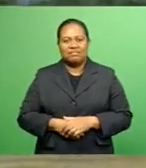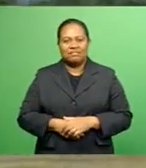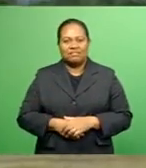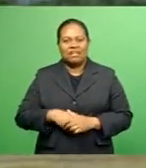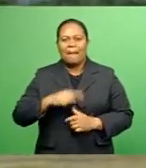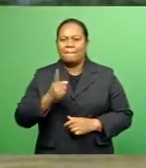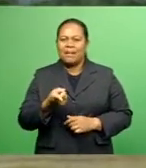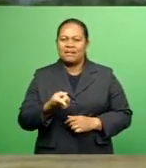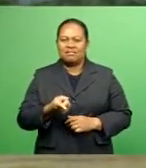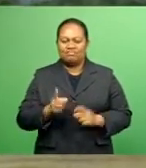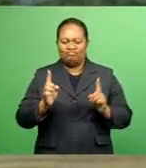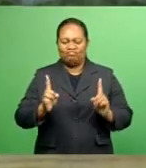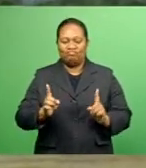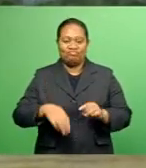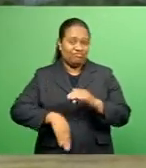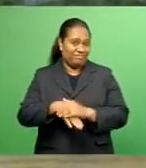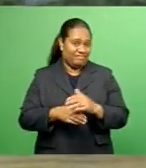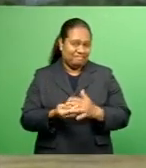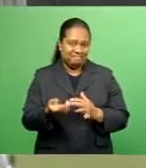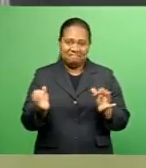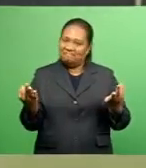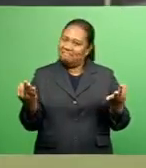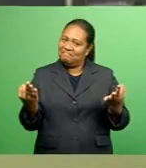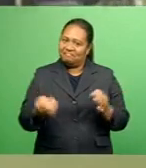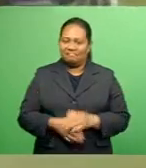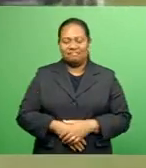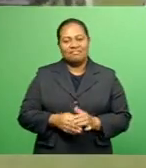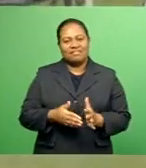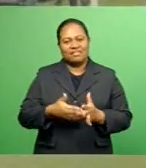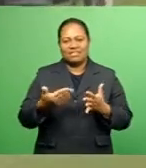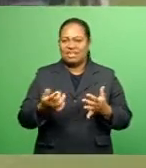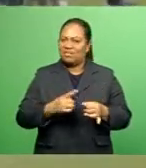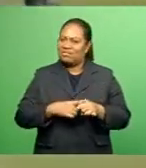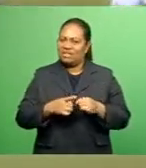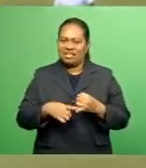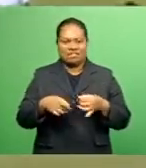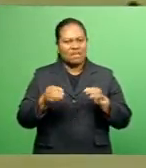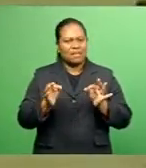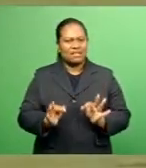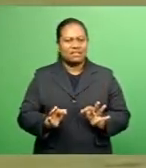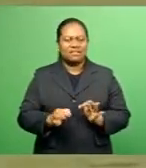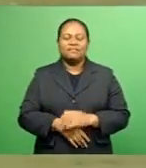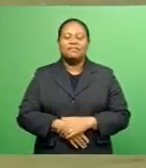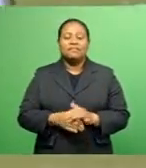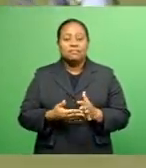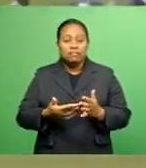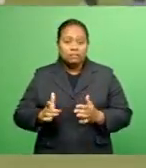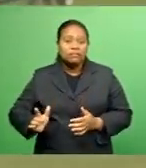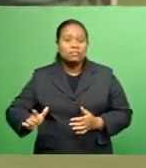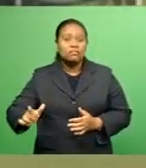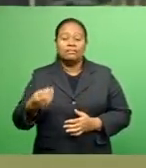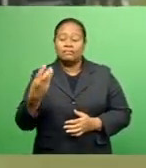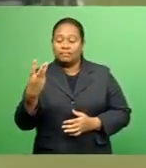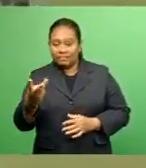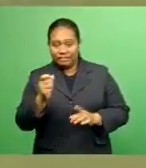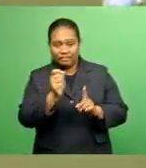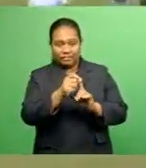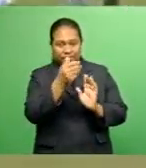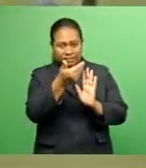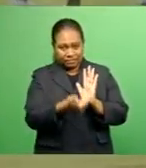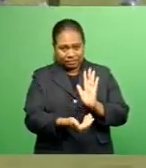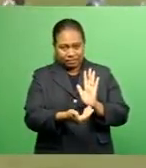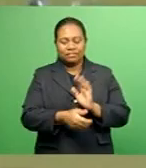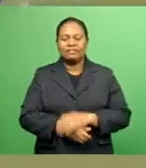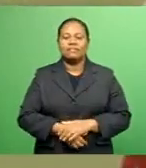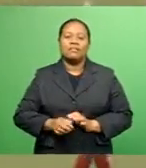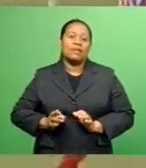the goals were not scored, so it goes to the individual decision-making in front of the goal. After the third round, Lambasa has 3 points on the DPL standing,